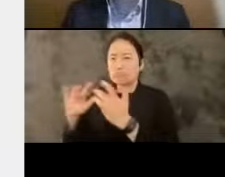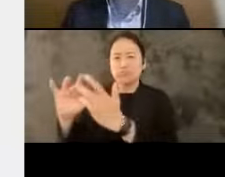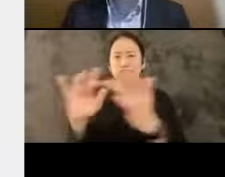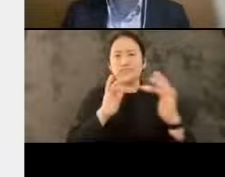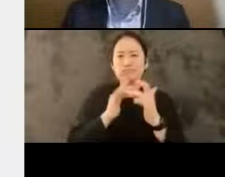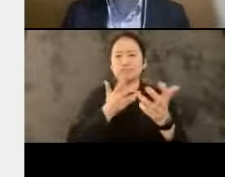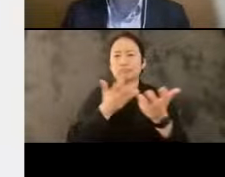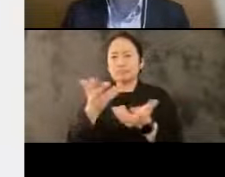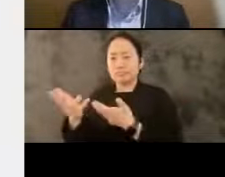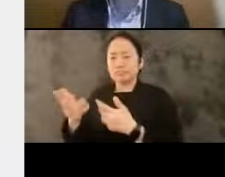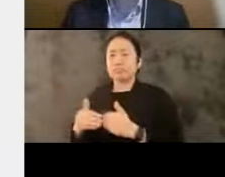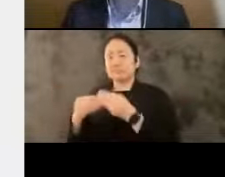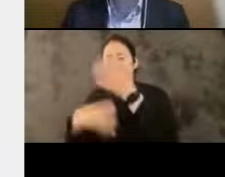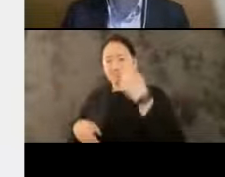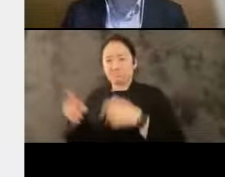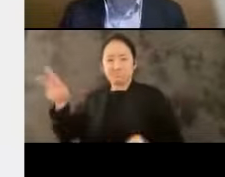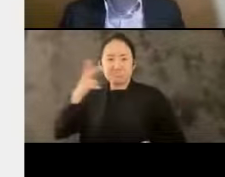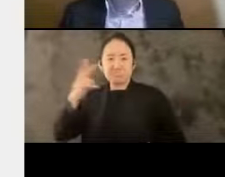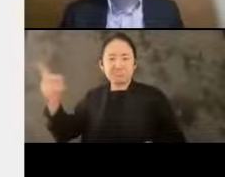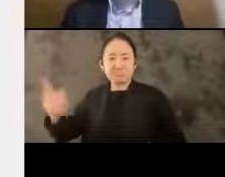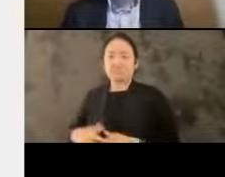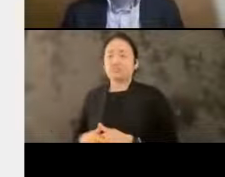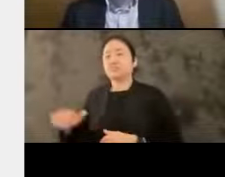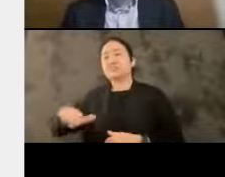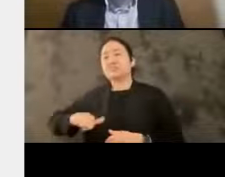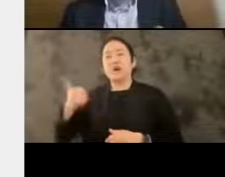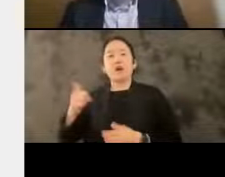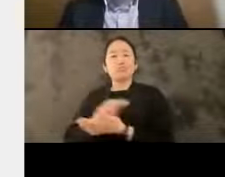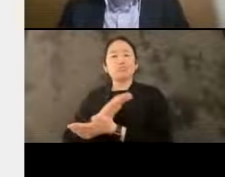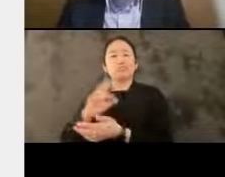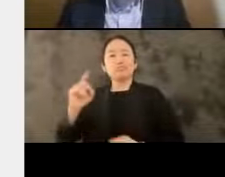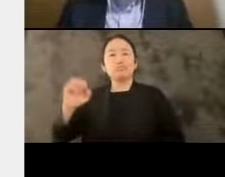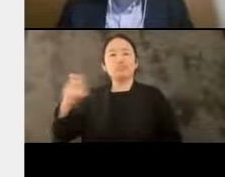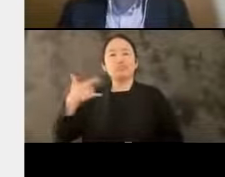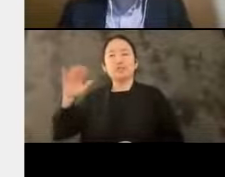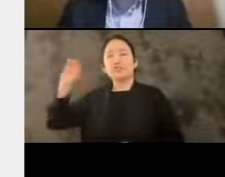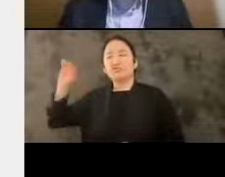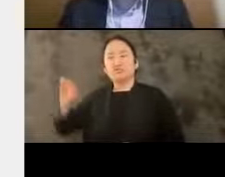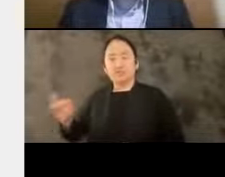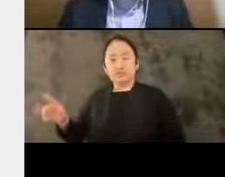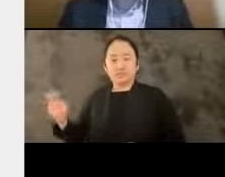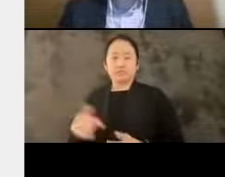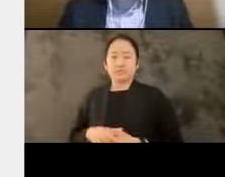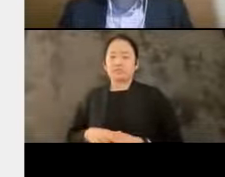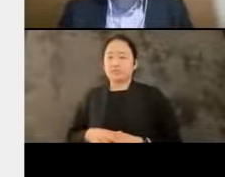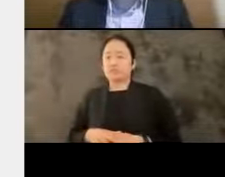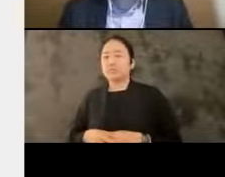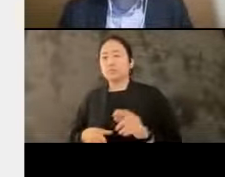we'll have the other documents as well. We did also finalize our purpose and need document for those who